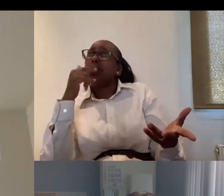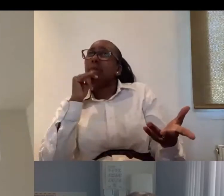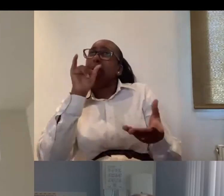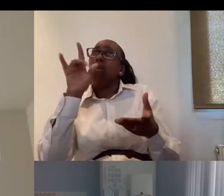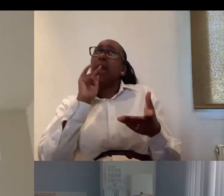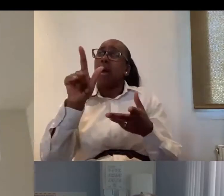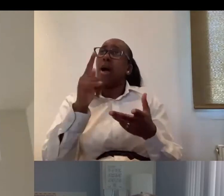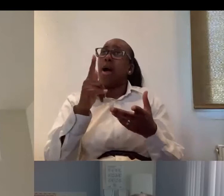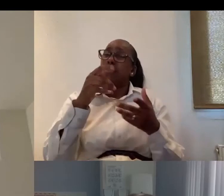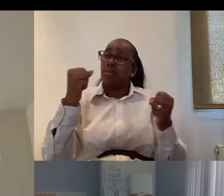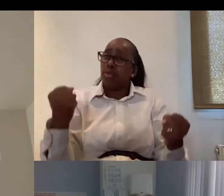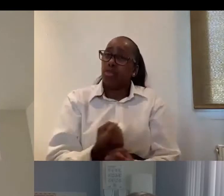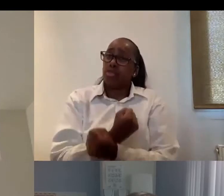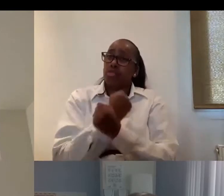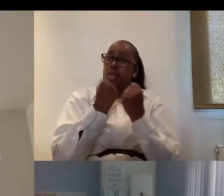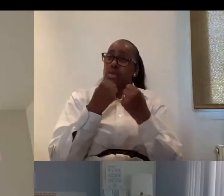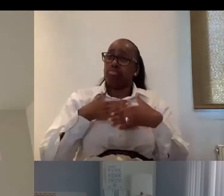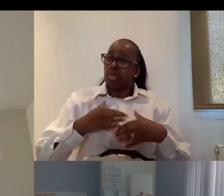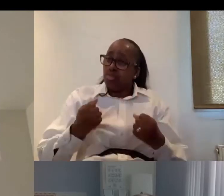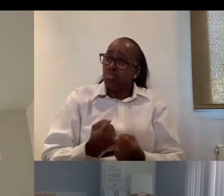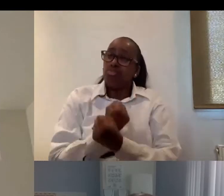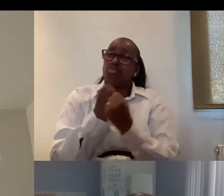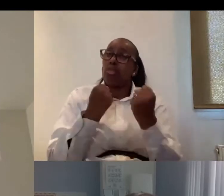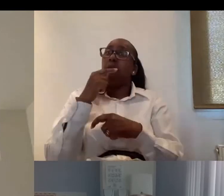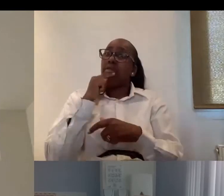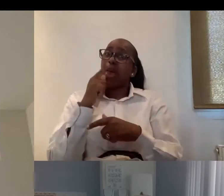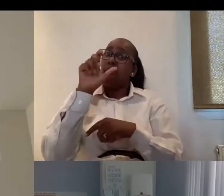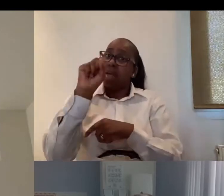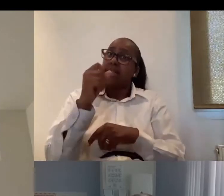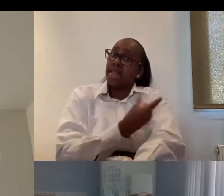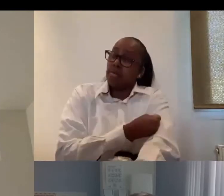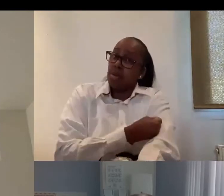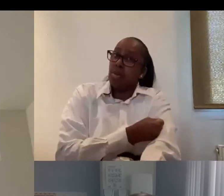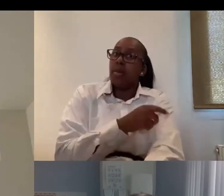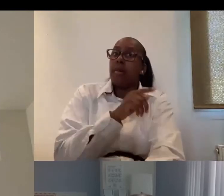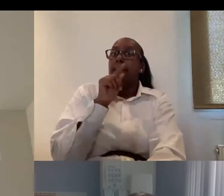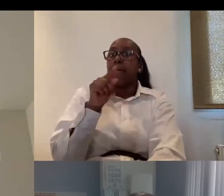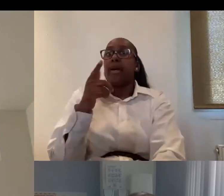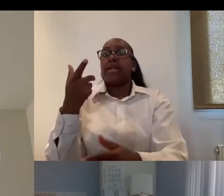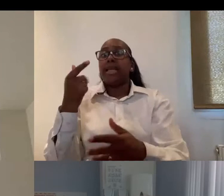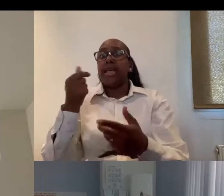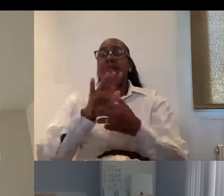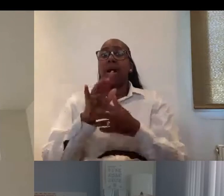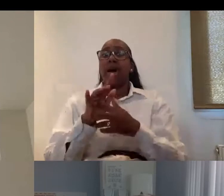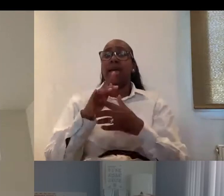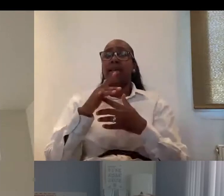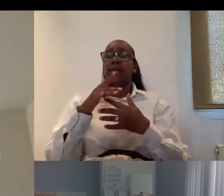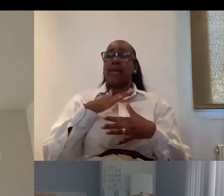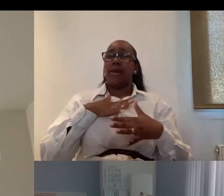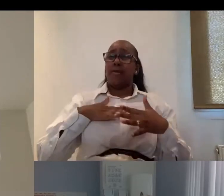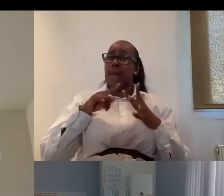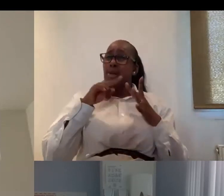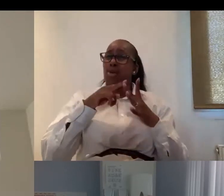is most strong. And the reason for that is there's a chance that if you're immunosuppressed, your response to the